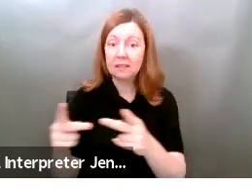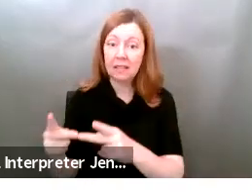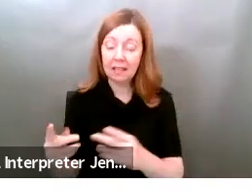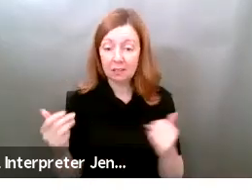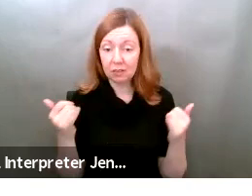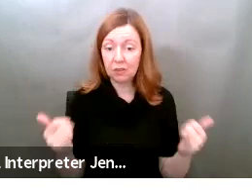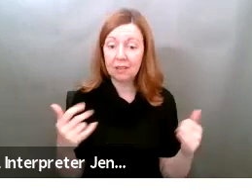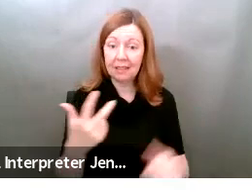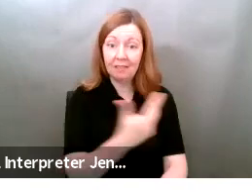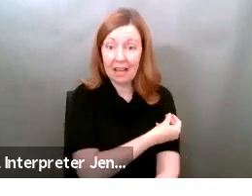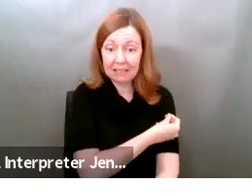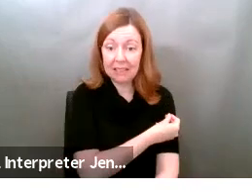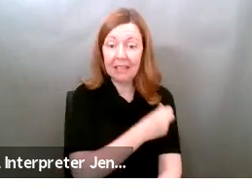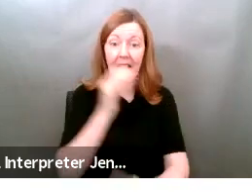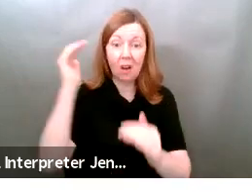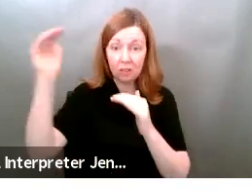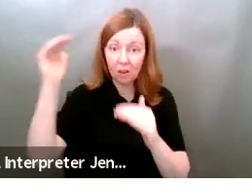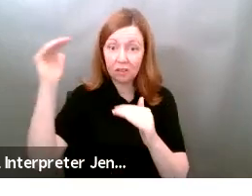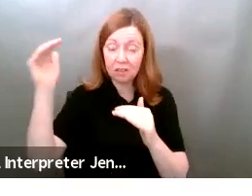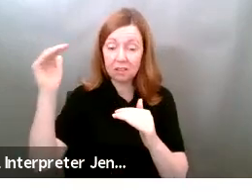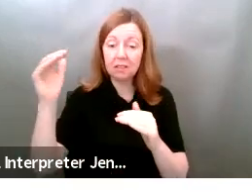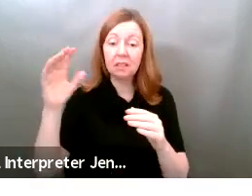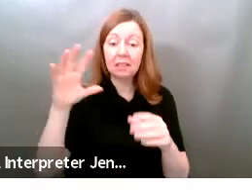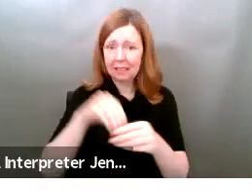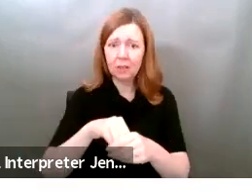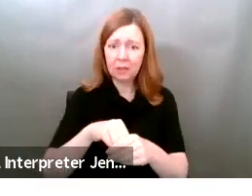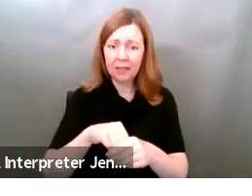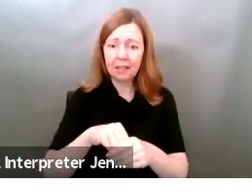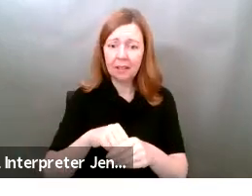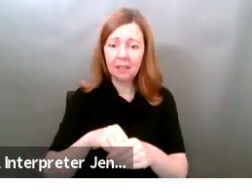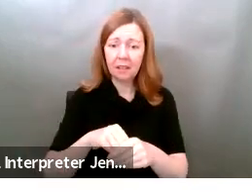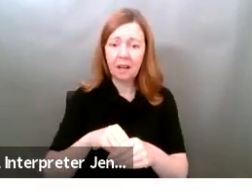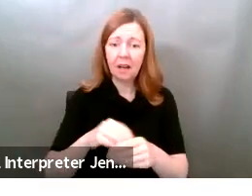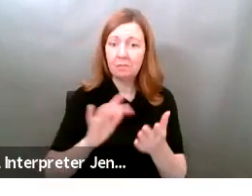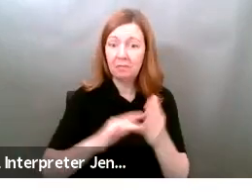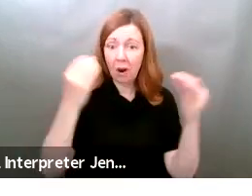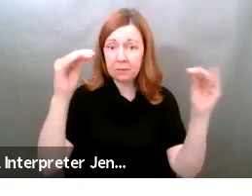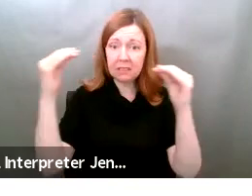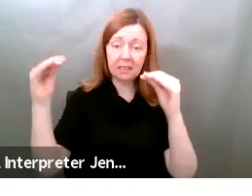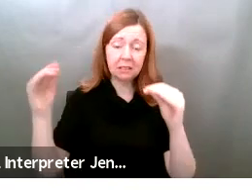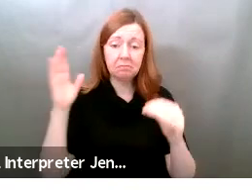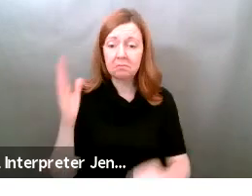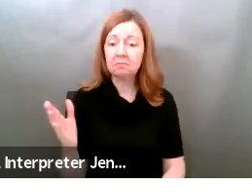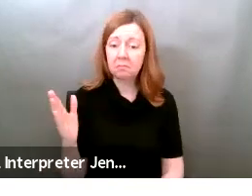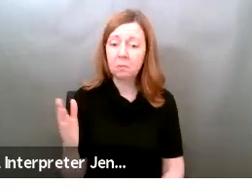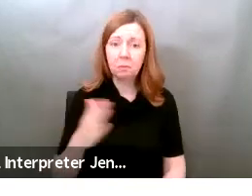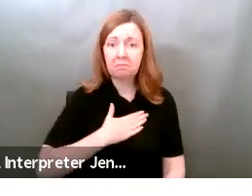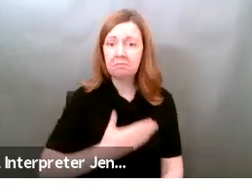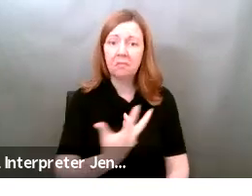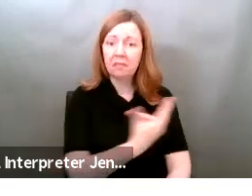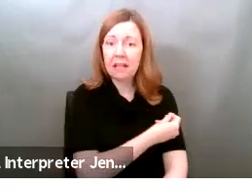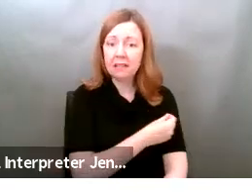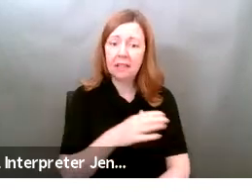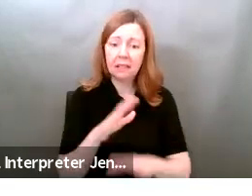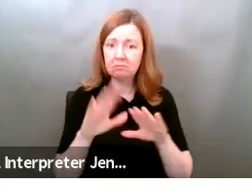currently vaccinating adults, including the commercial pharmacy sites, will be willing to